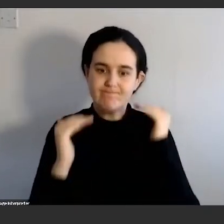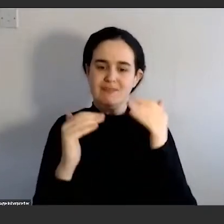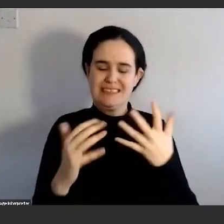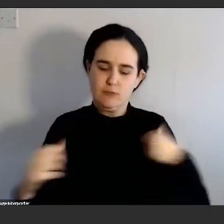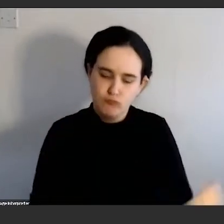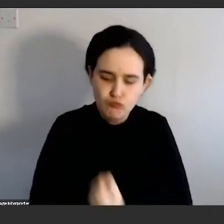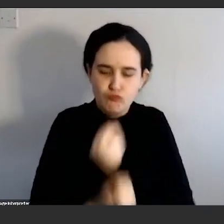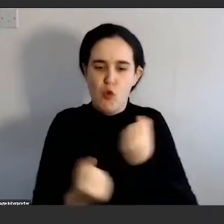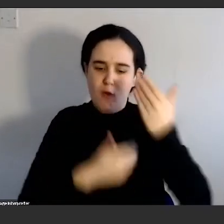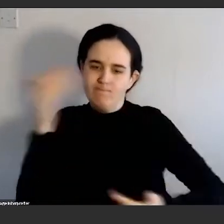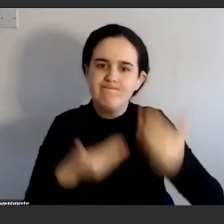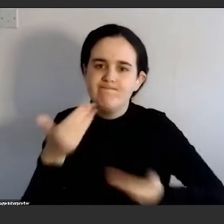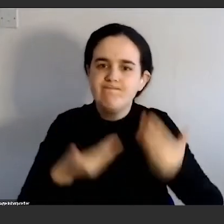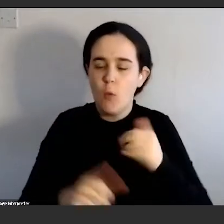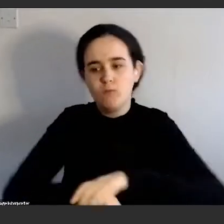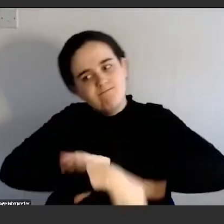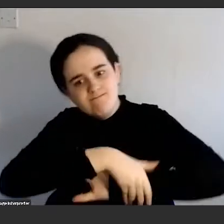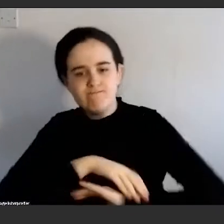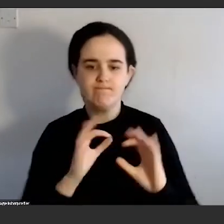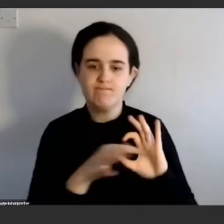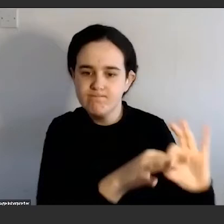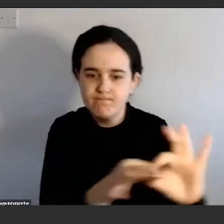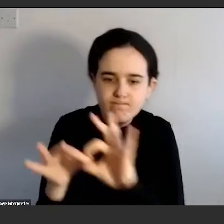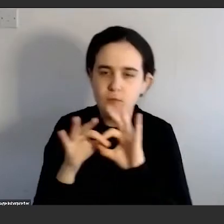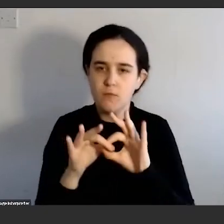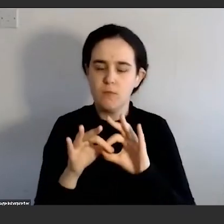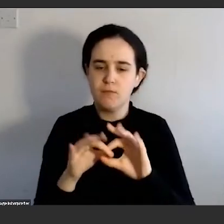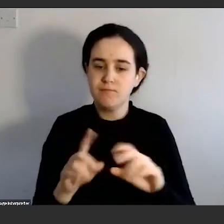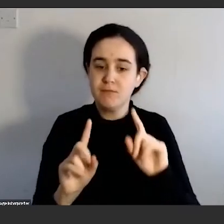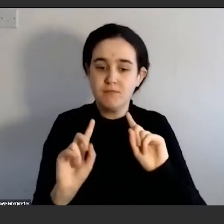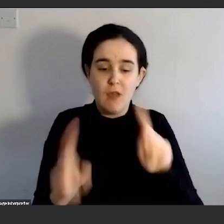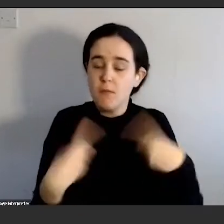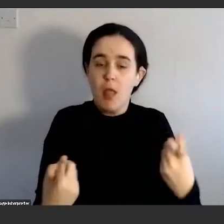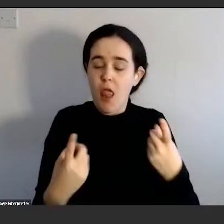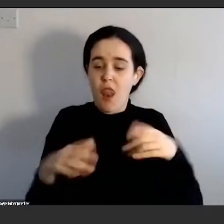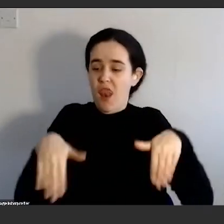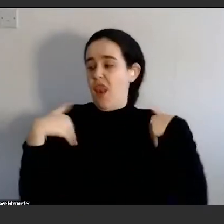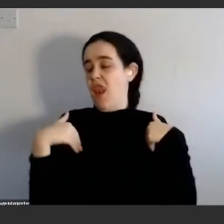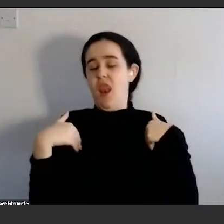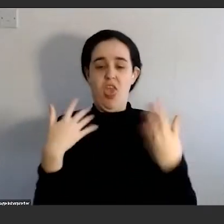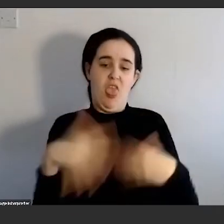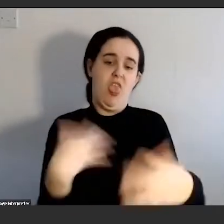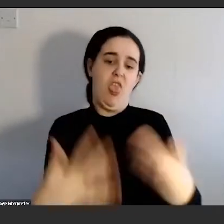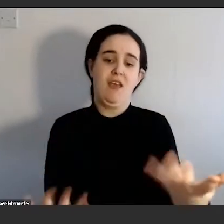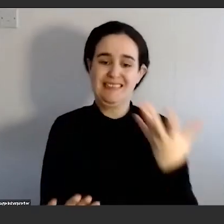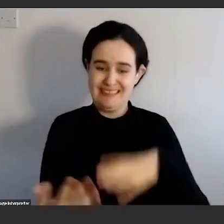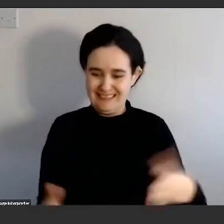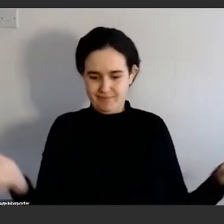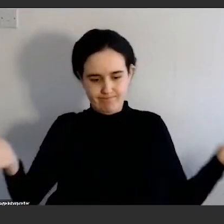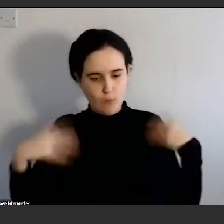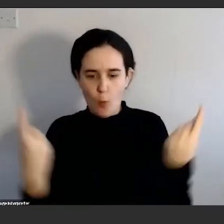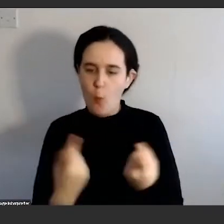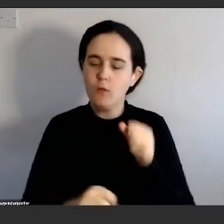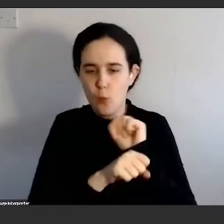with organizations of persons with disabilities and the health sector. Undoubtedly, there is